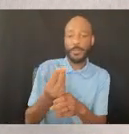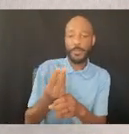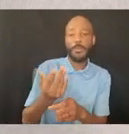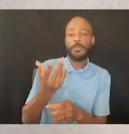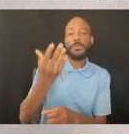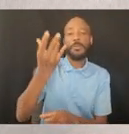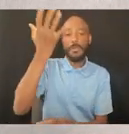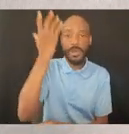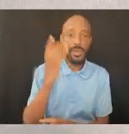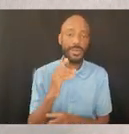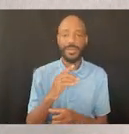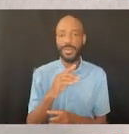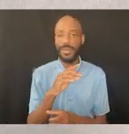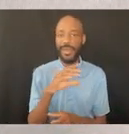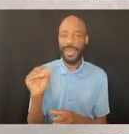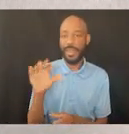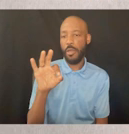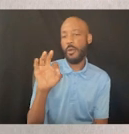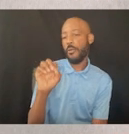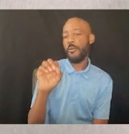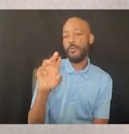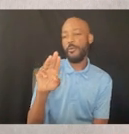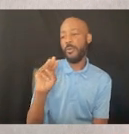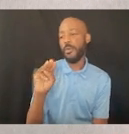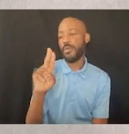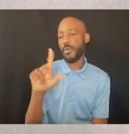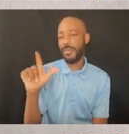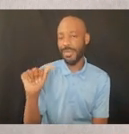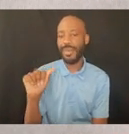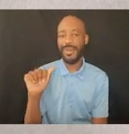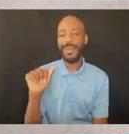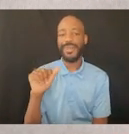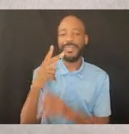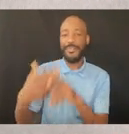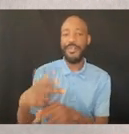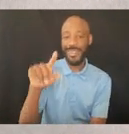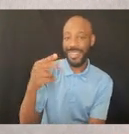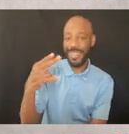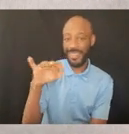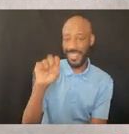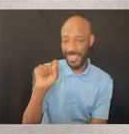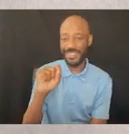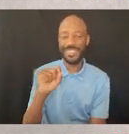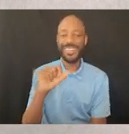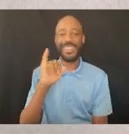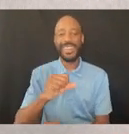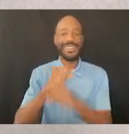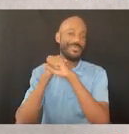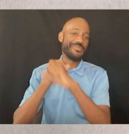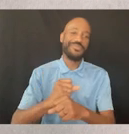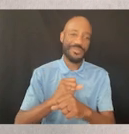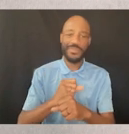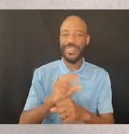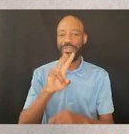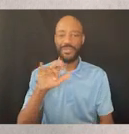There's actually a formula called thieves, ironically, that is antiviral and protective. And I would just pound on